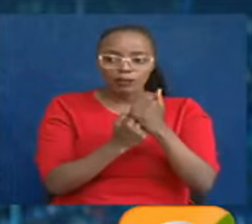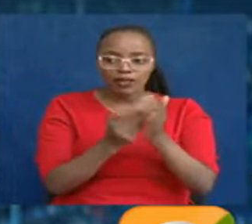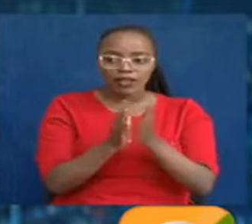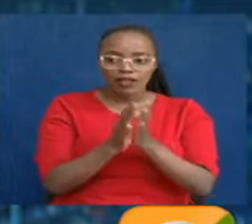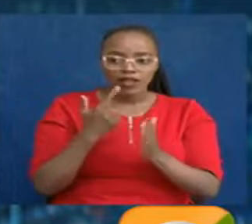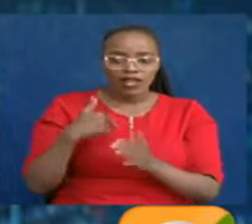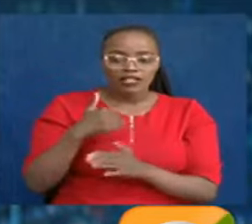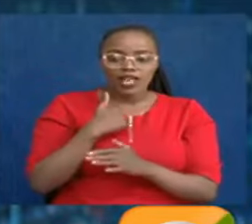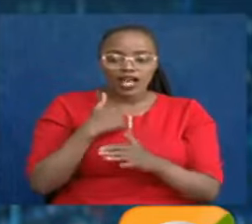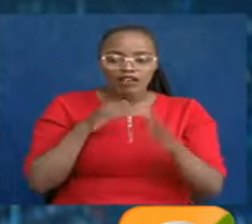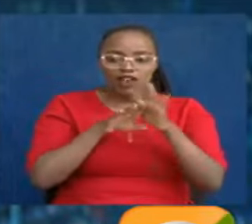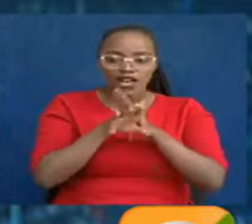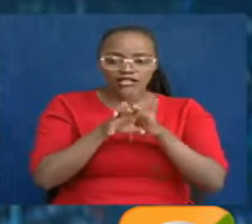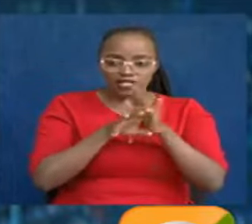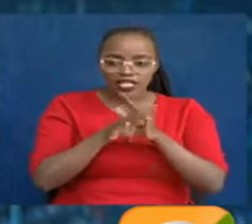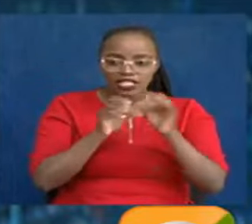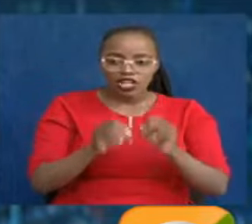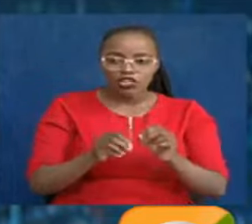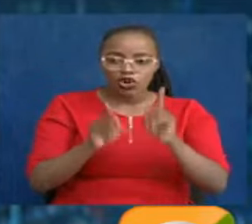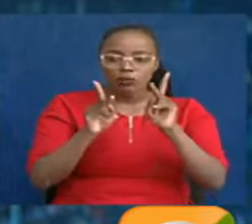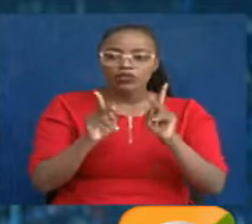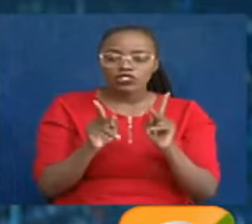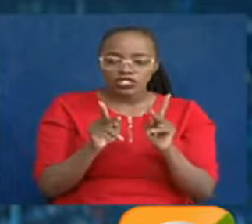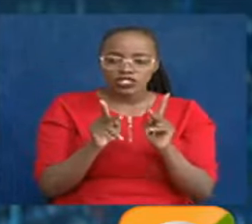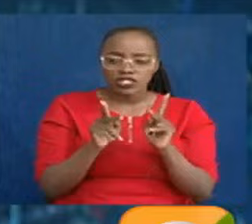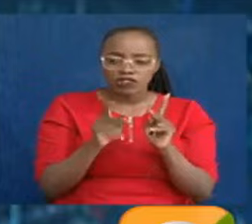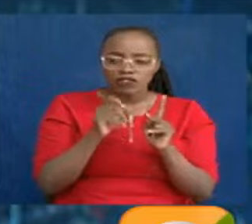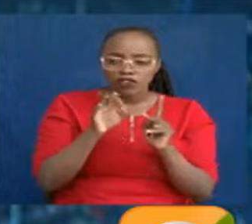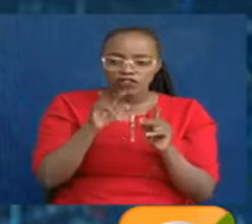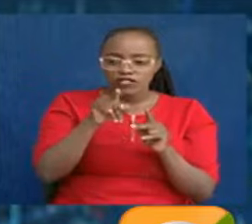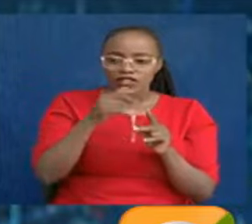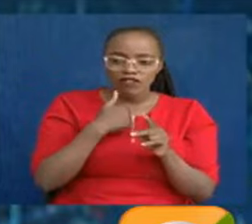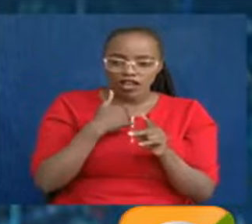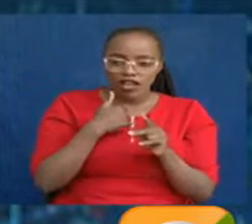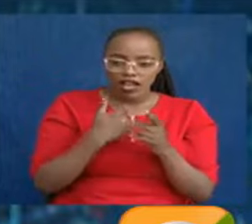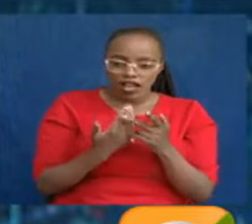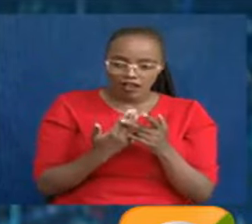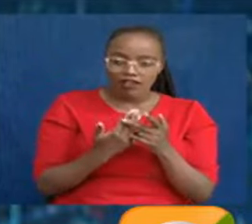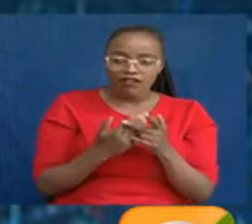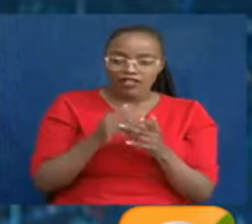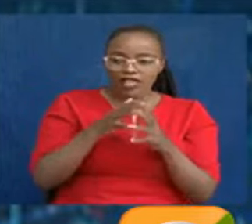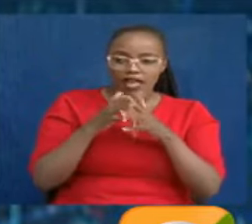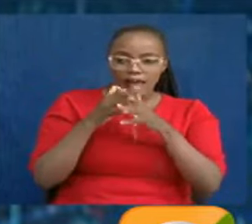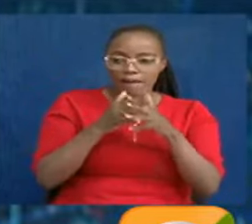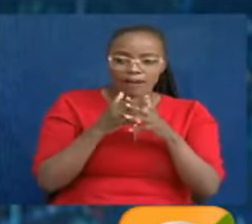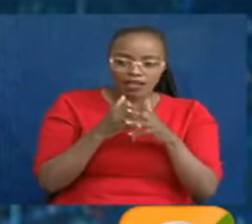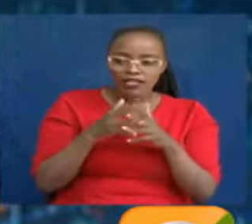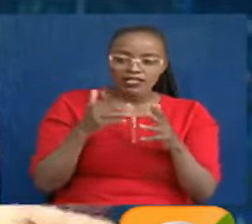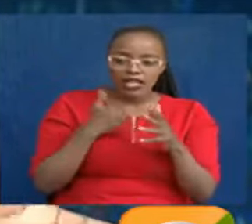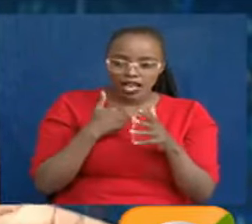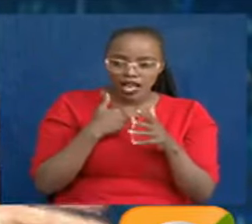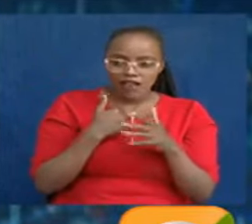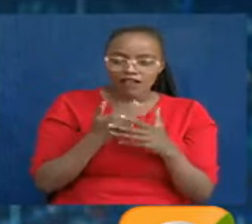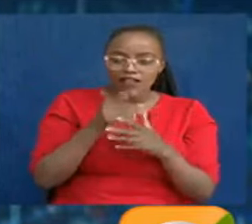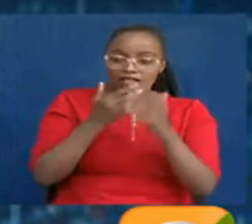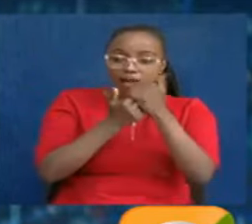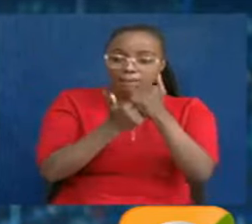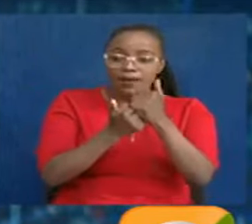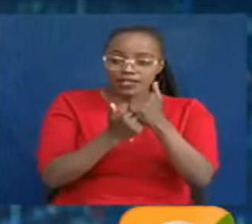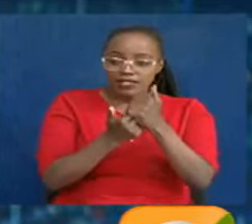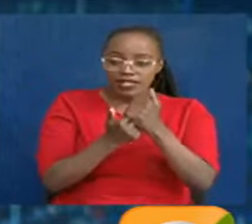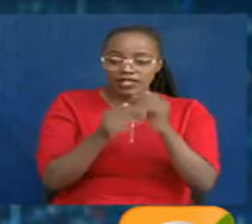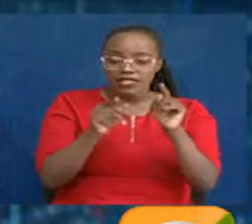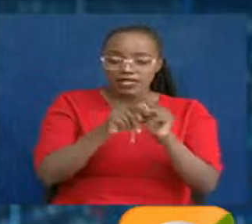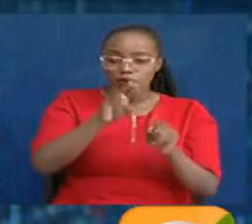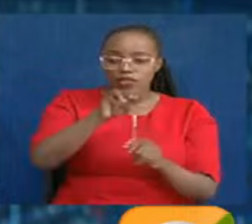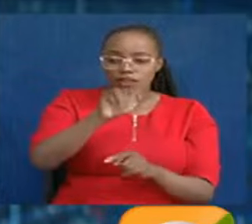to access the opportunity of being part of the Chiefs Arc of the US. Taking advantage of this and partnership like with